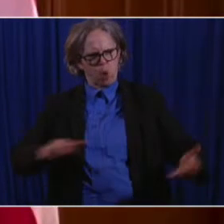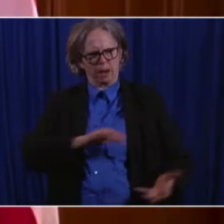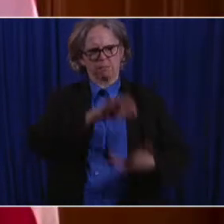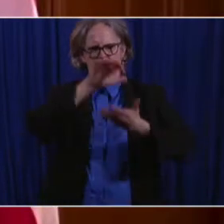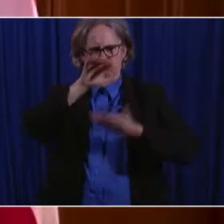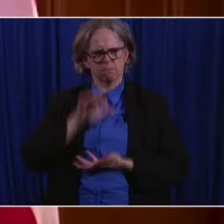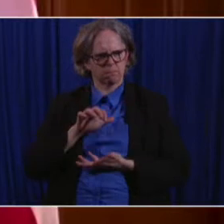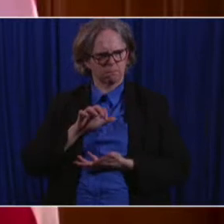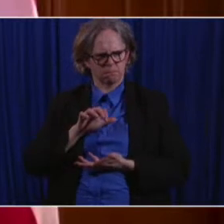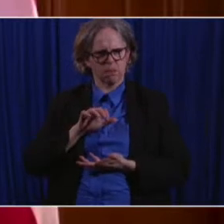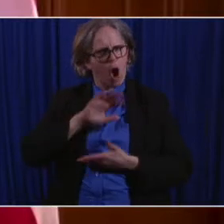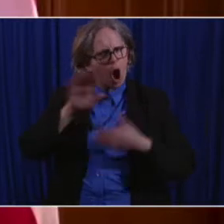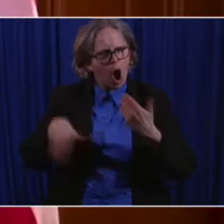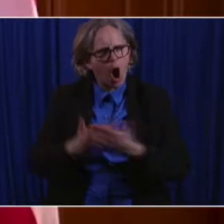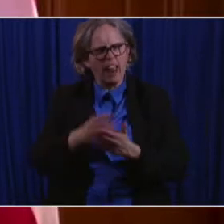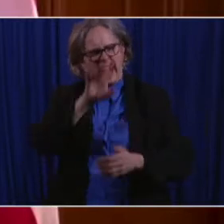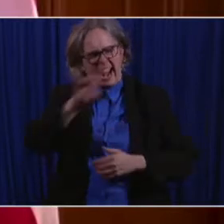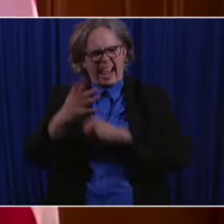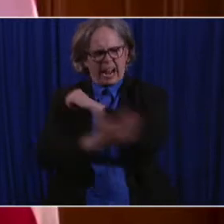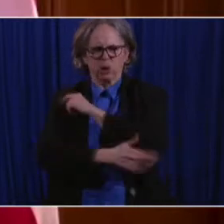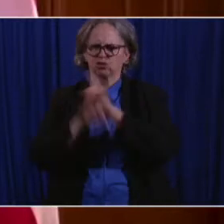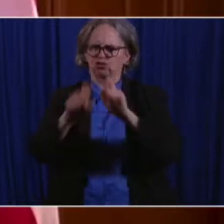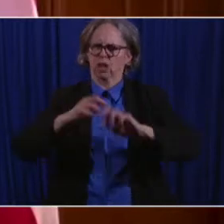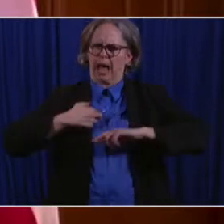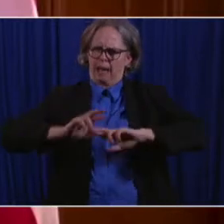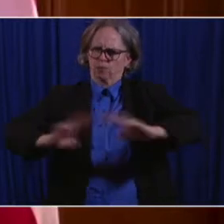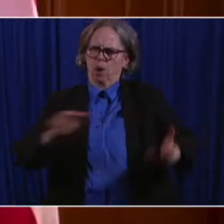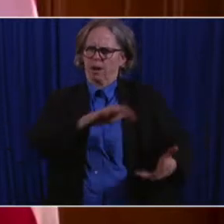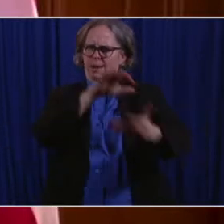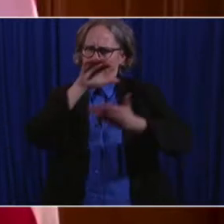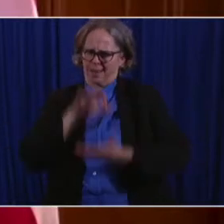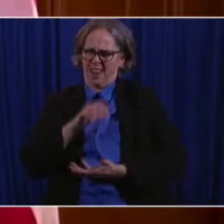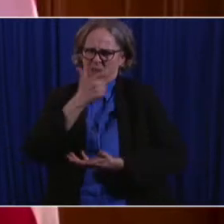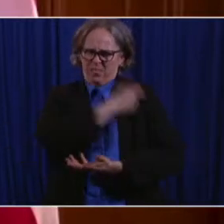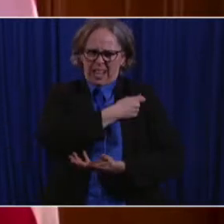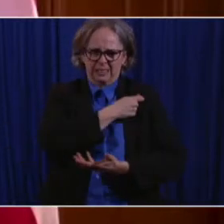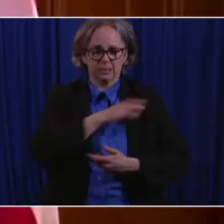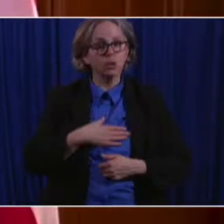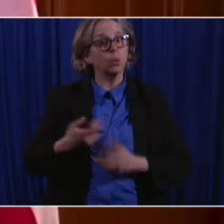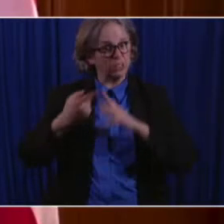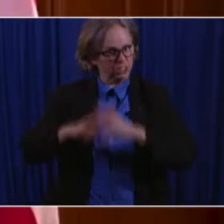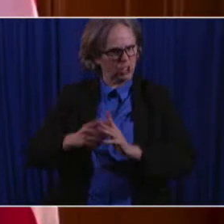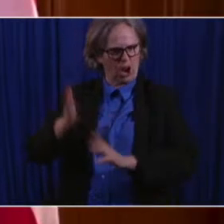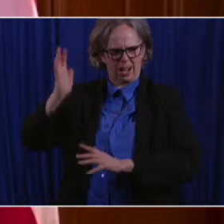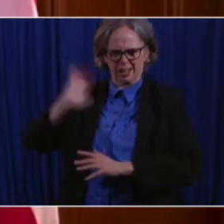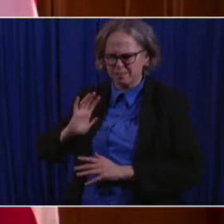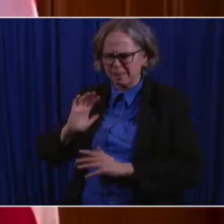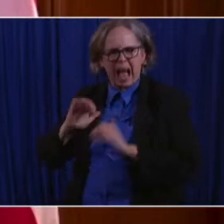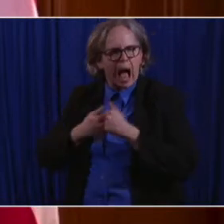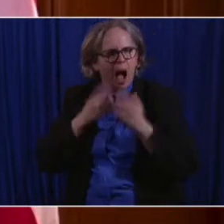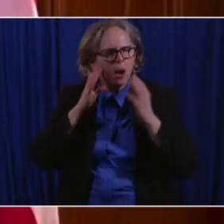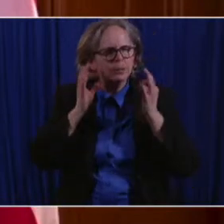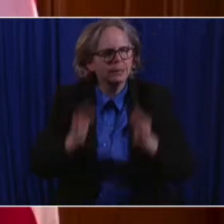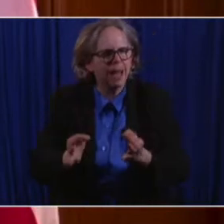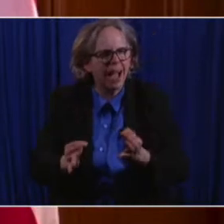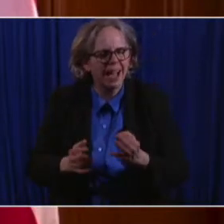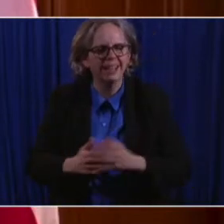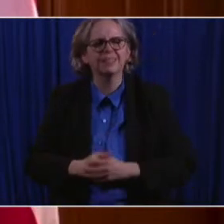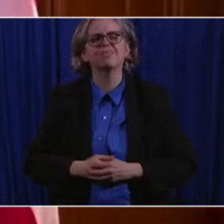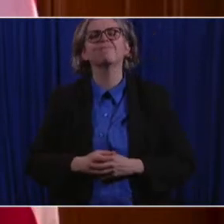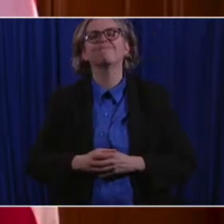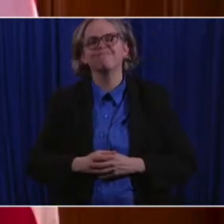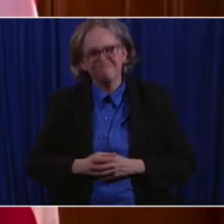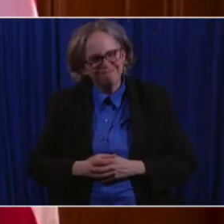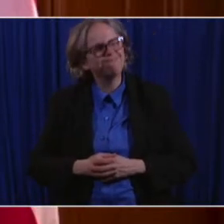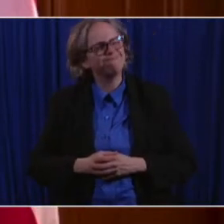to these doses. And so we have a formula. It's a formula of basically 80% based